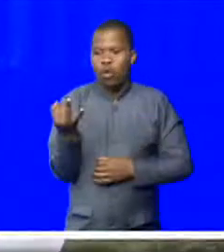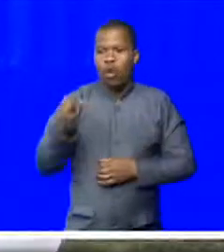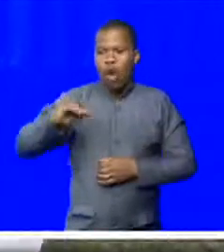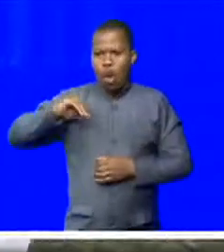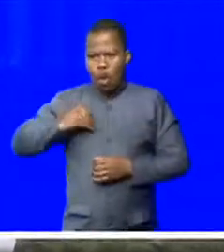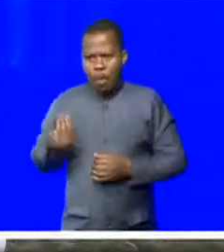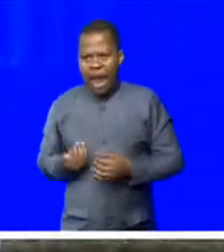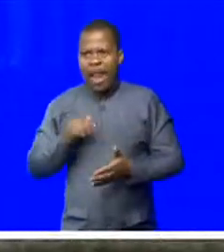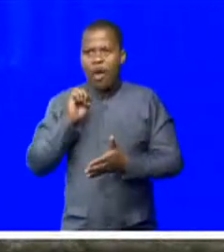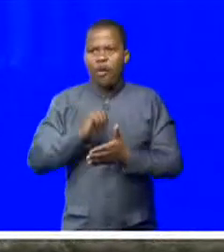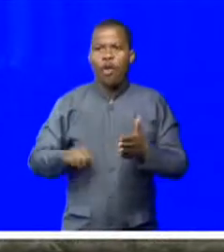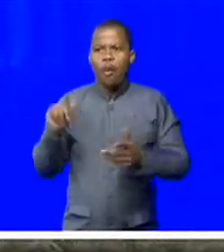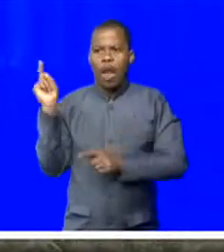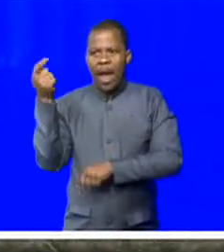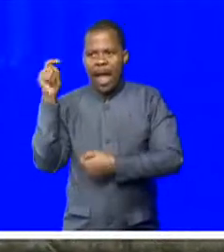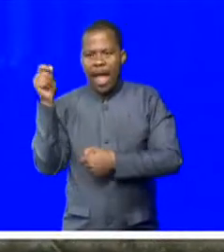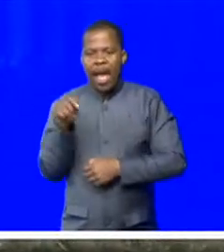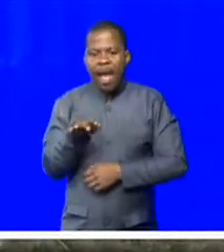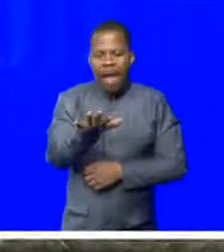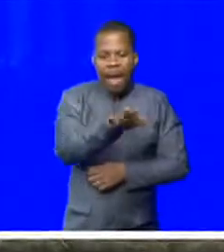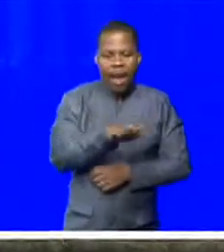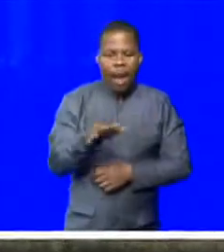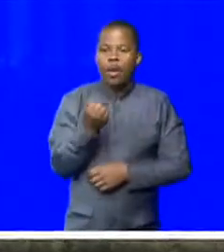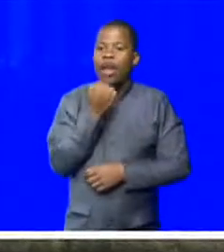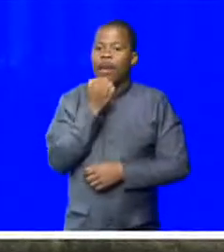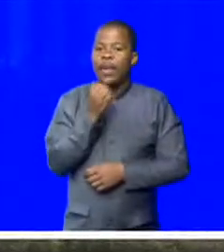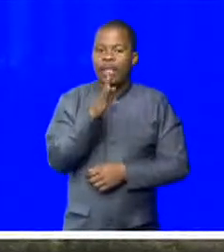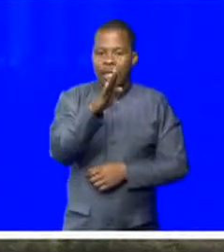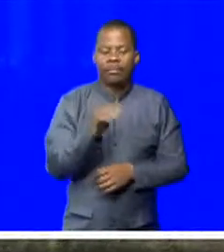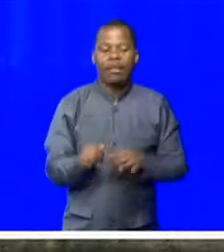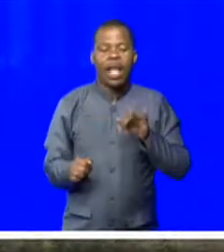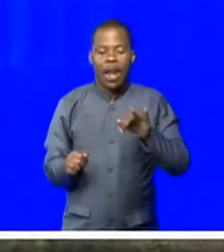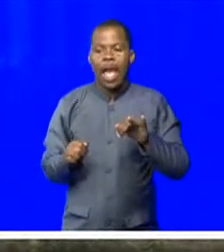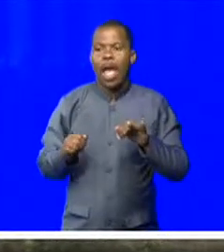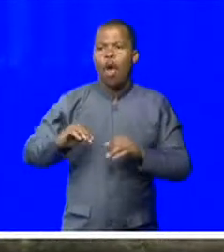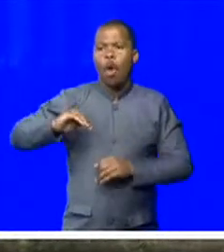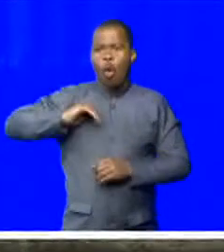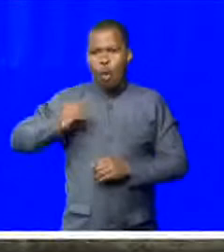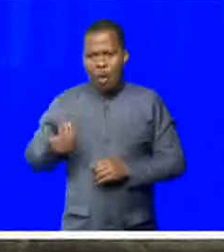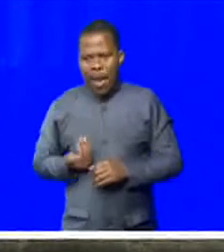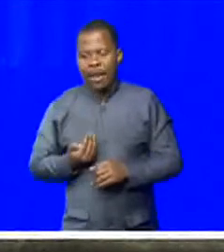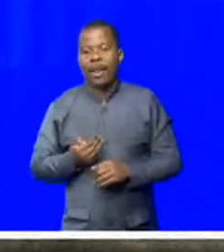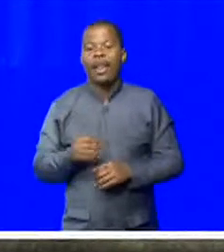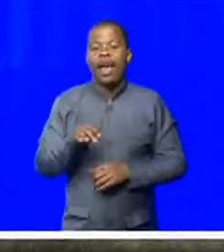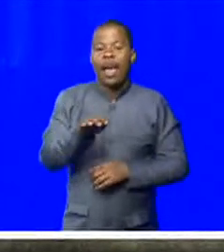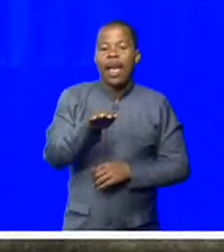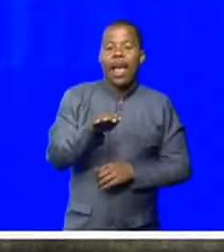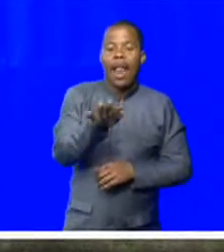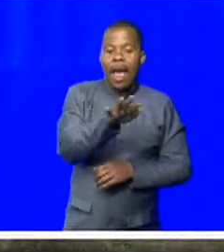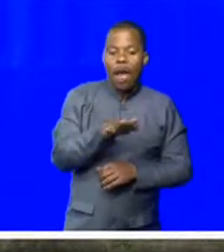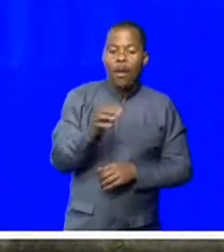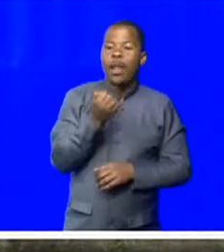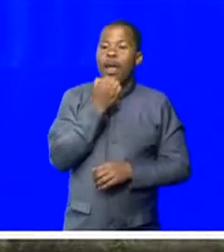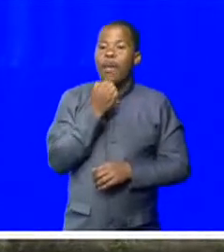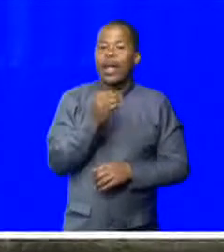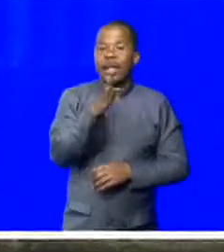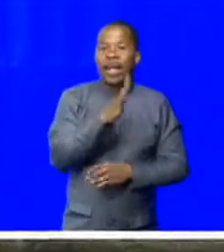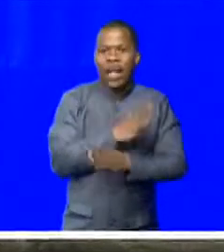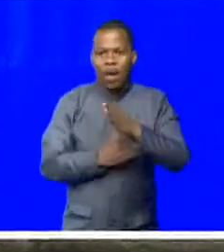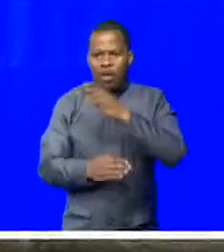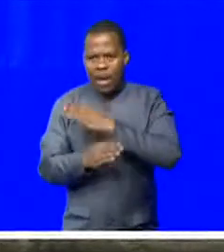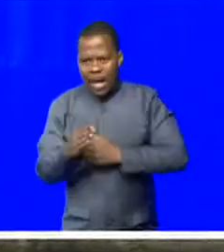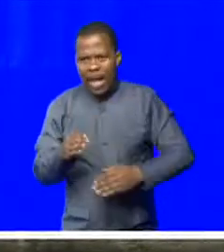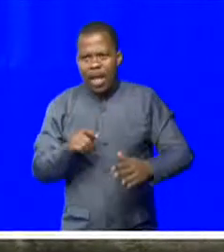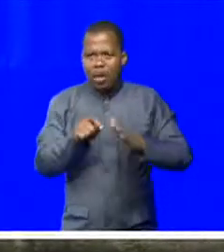women from the rural areas of Manzini. The other one, it is all the women in Manzini that are living with disability. They are